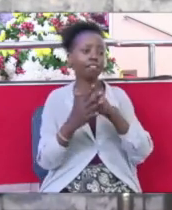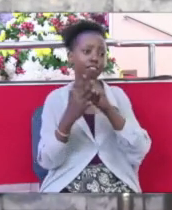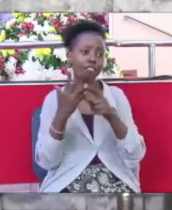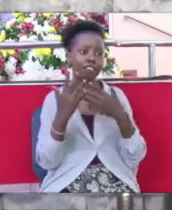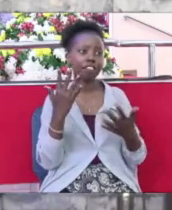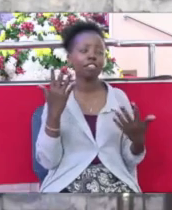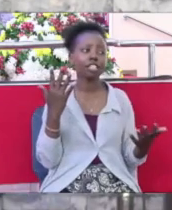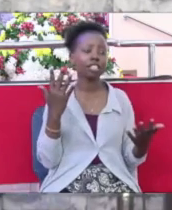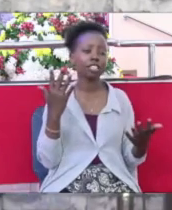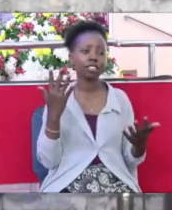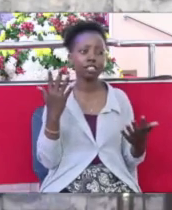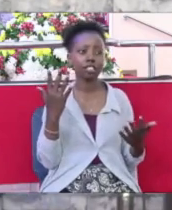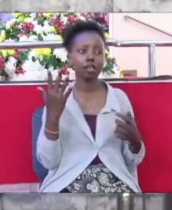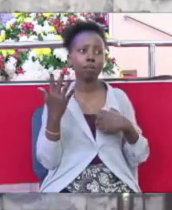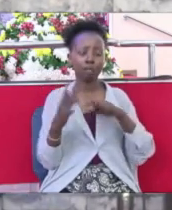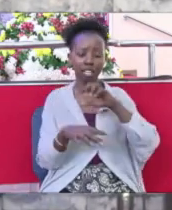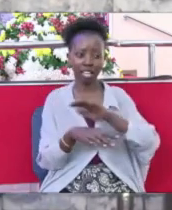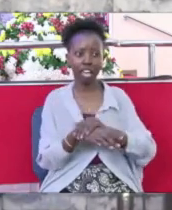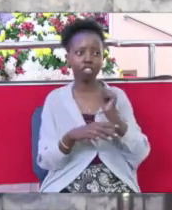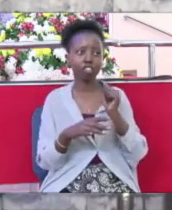pick for that